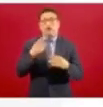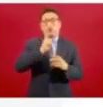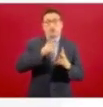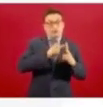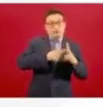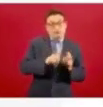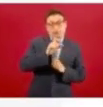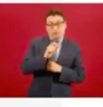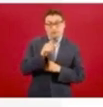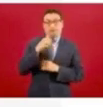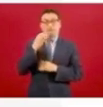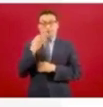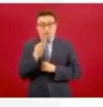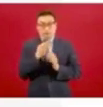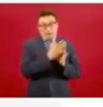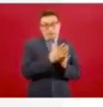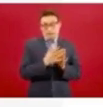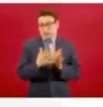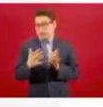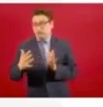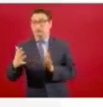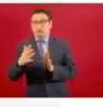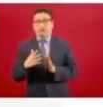2,143 cases since we